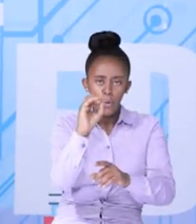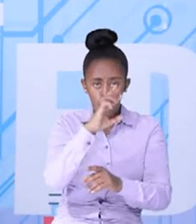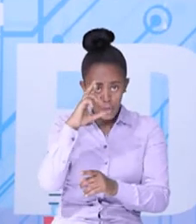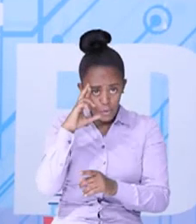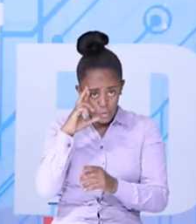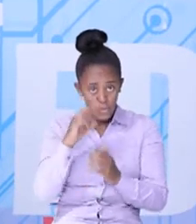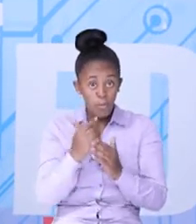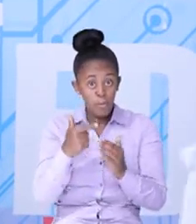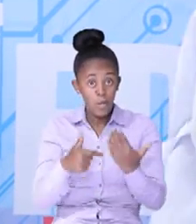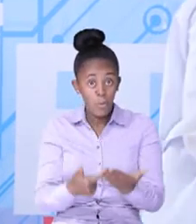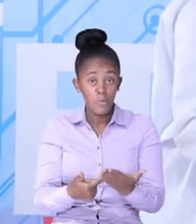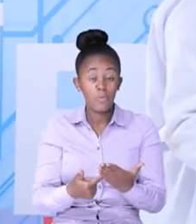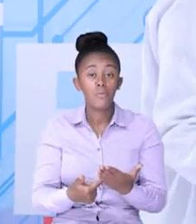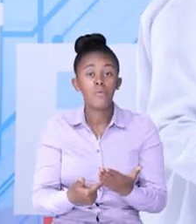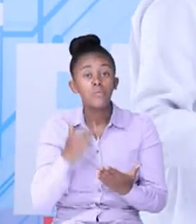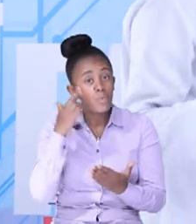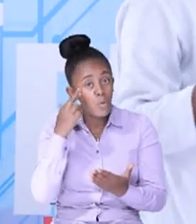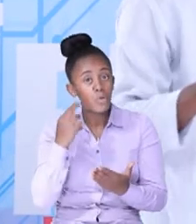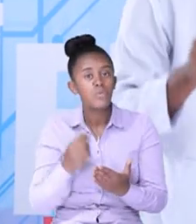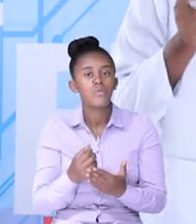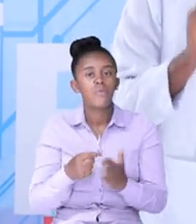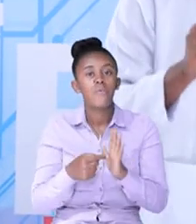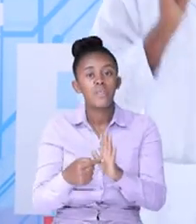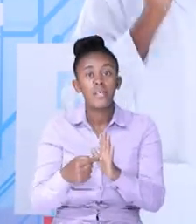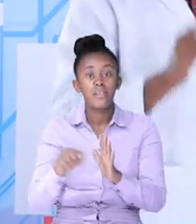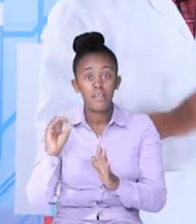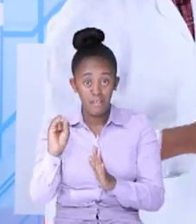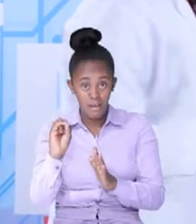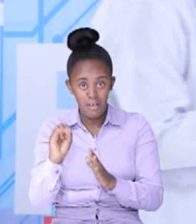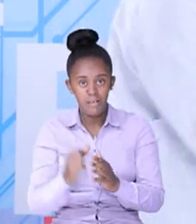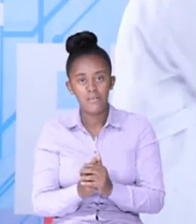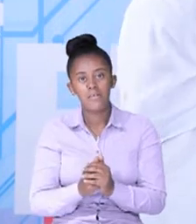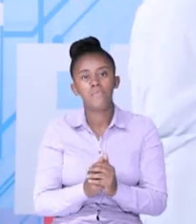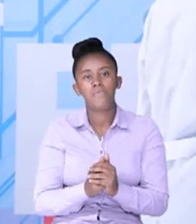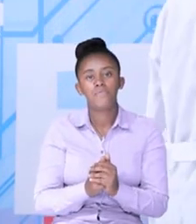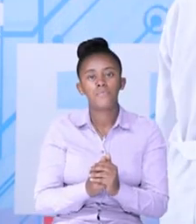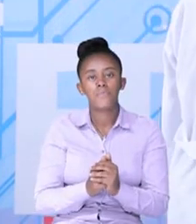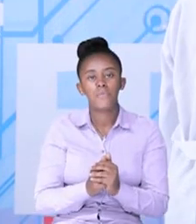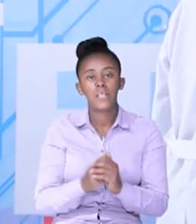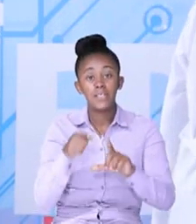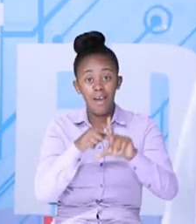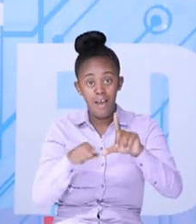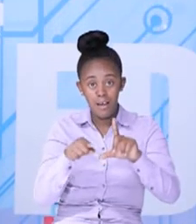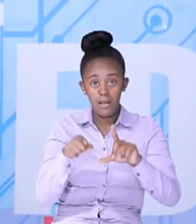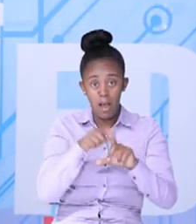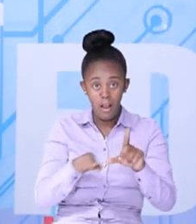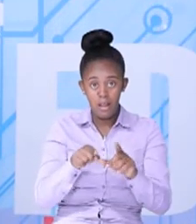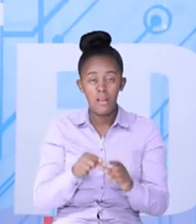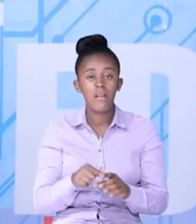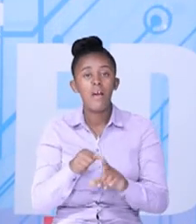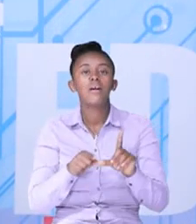Because because of the angle between the velocity and the magnetic field. The angle as